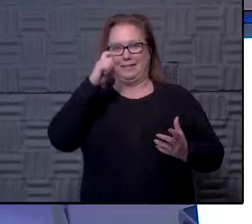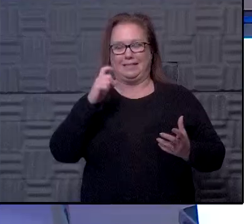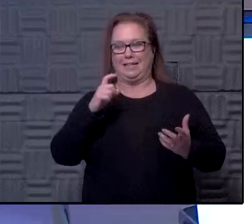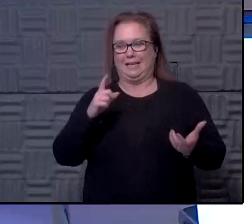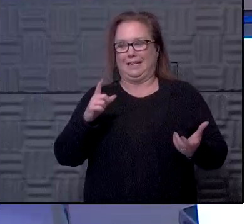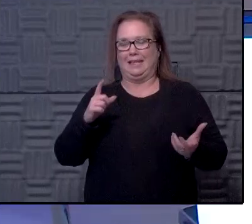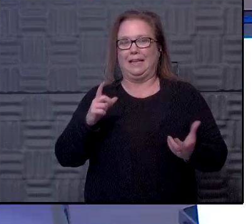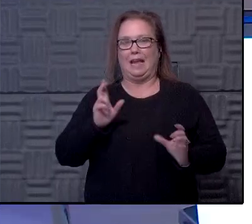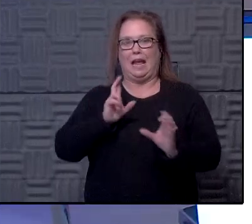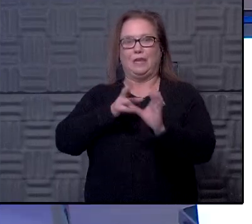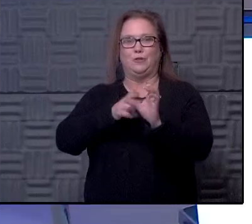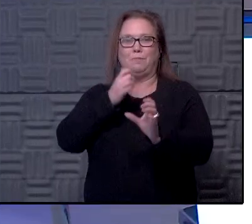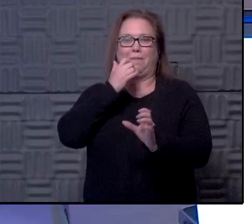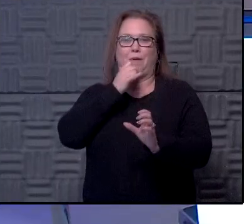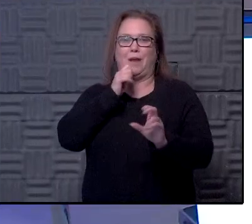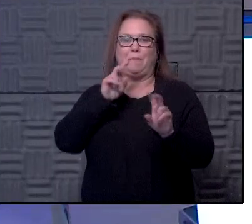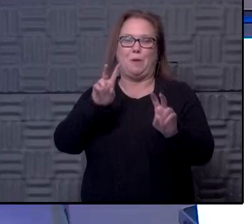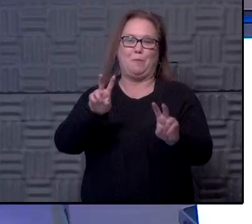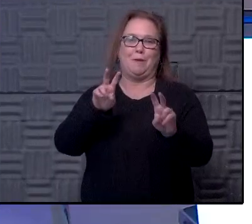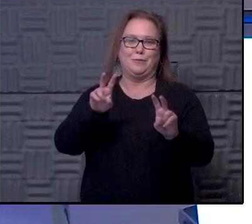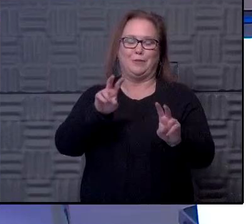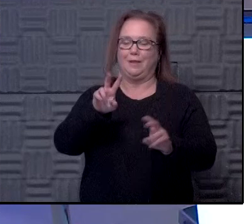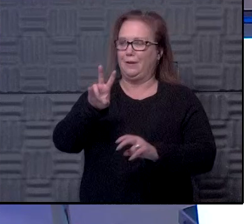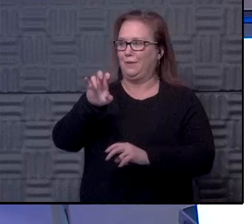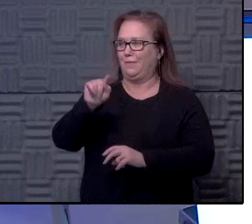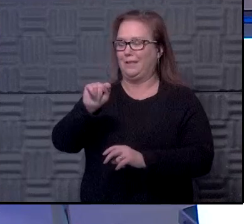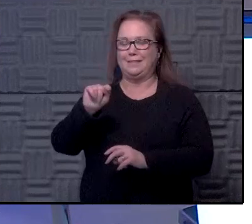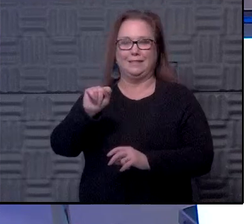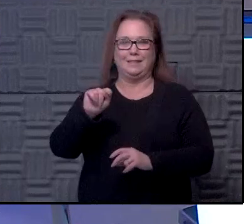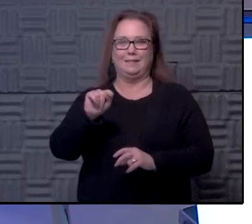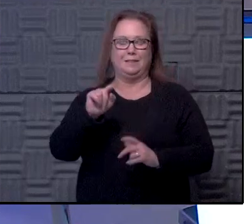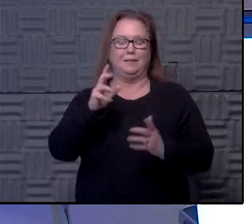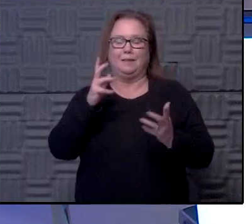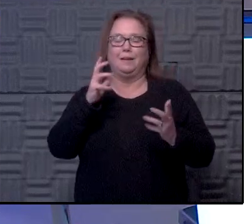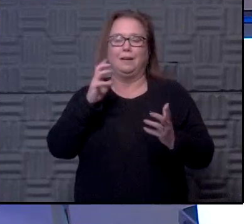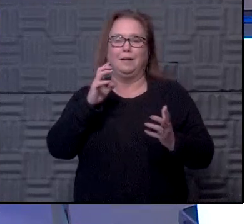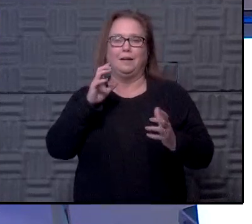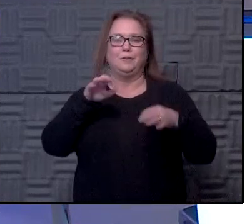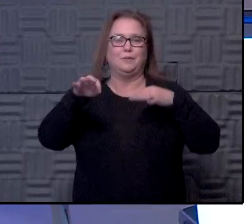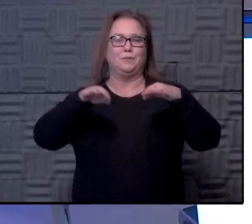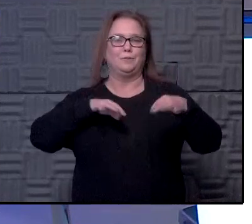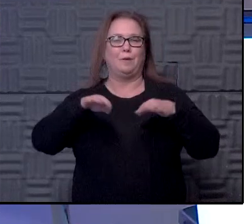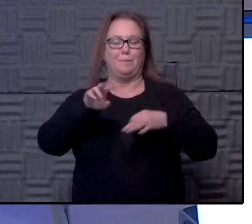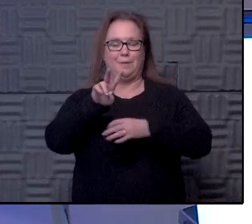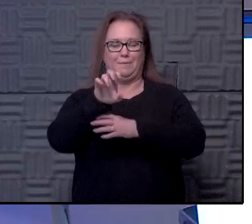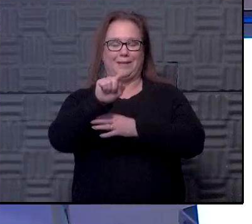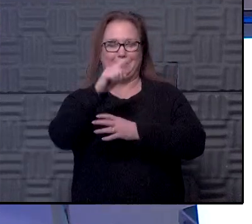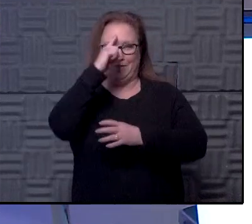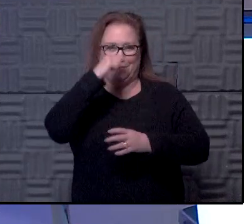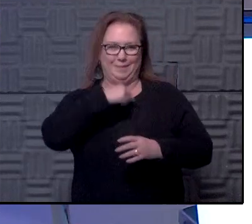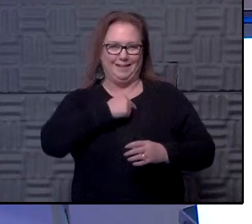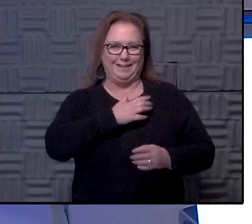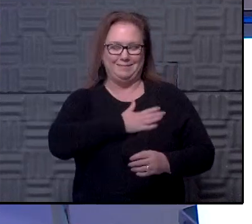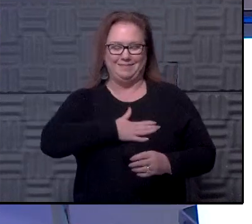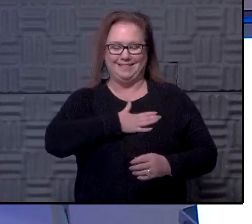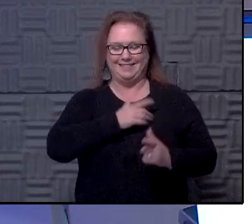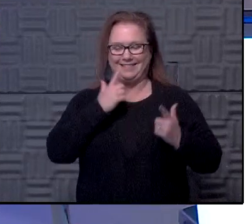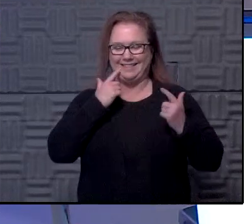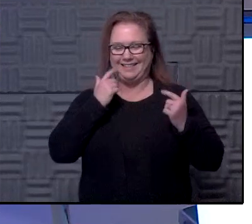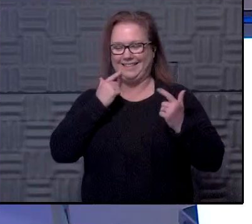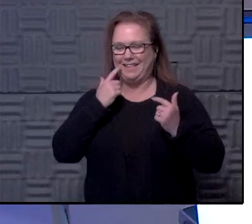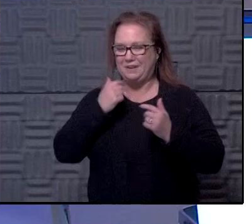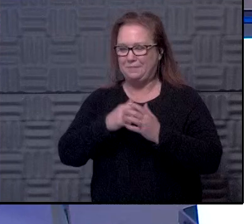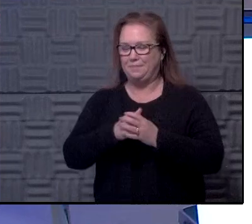Only because I joined by phone. I'm not watching, so the vest is going to have to remain described to me. Yeah, check out the highlights. I have